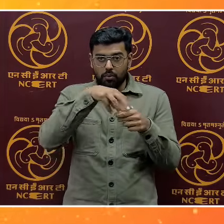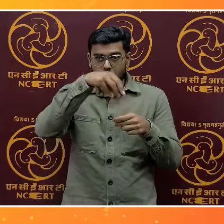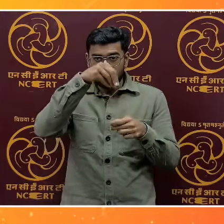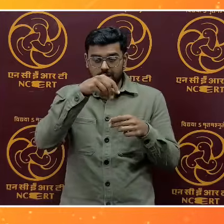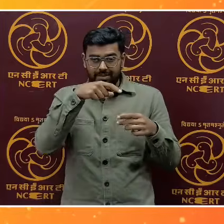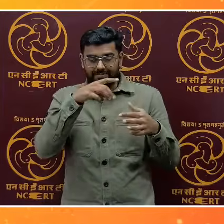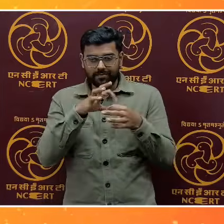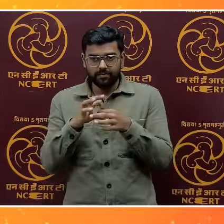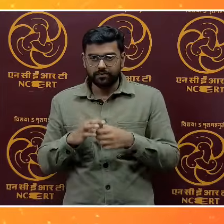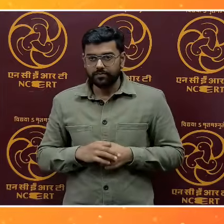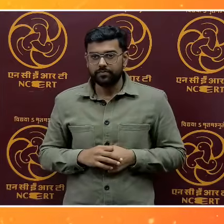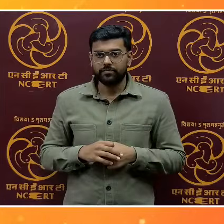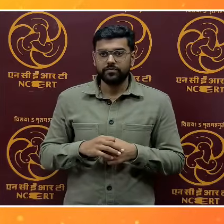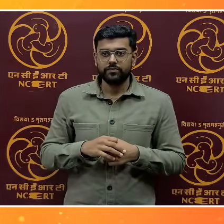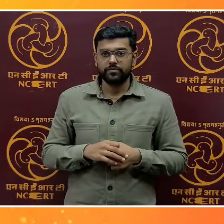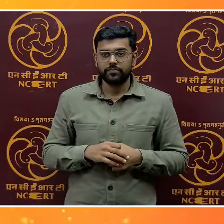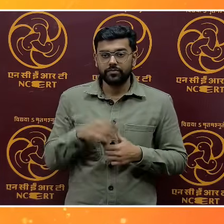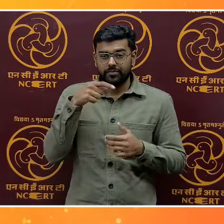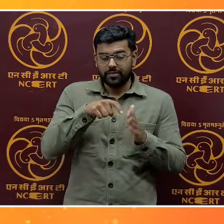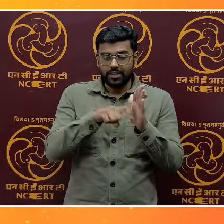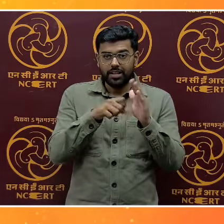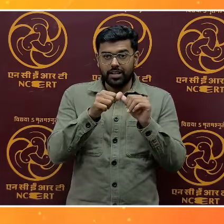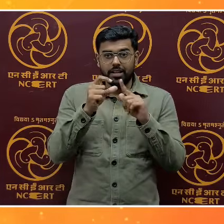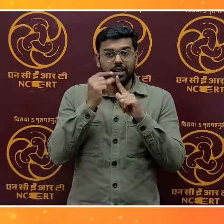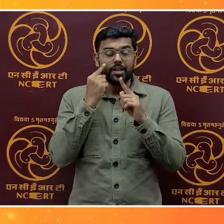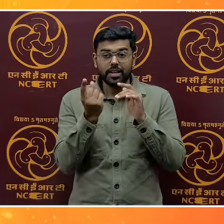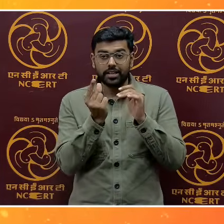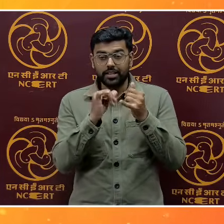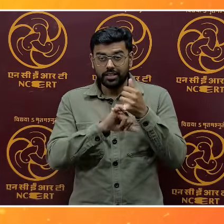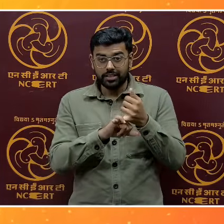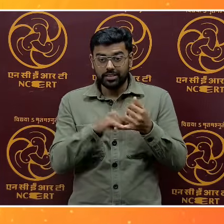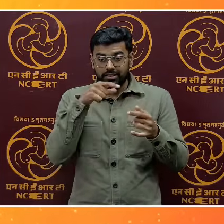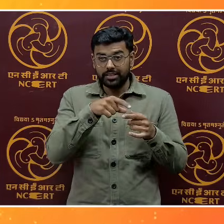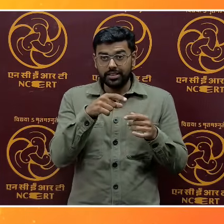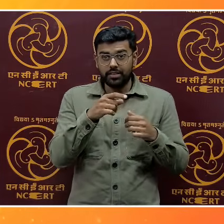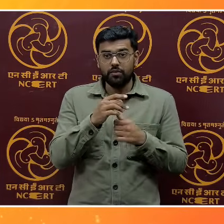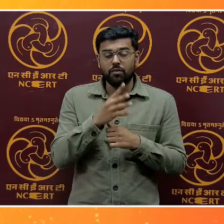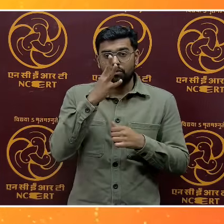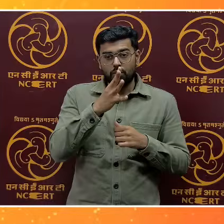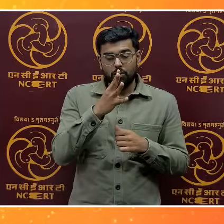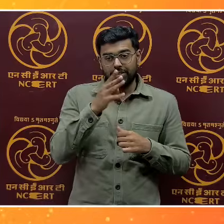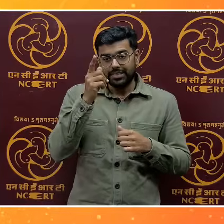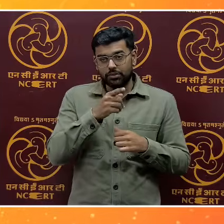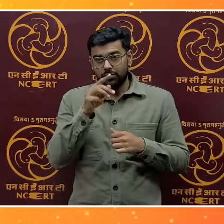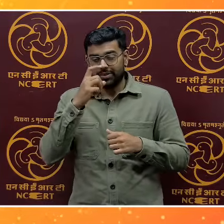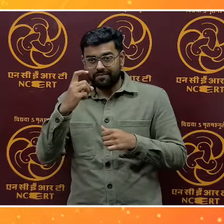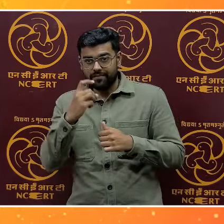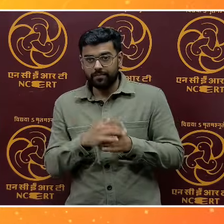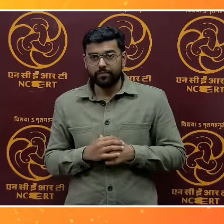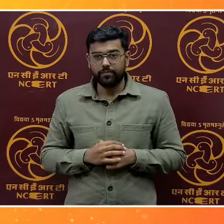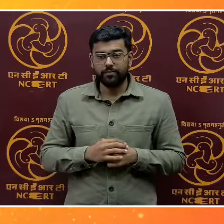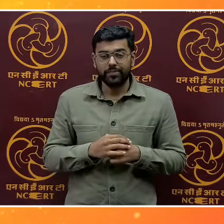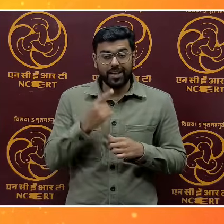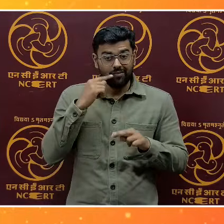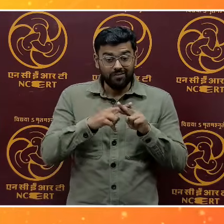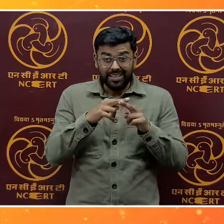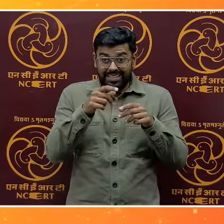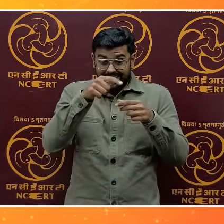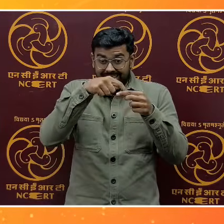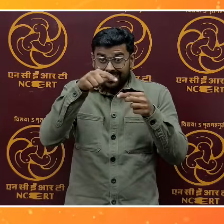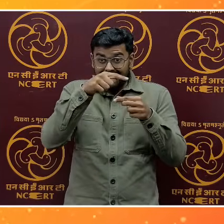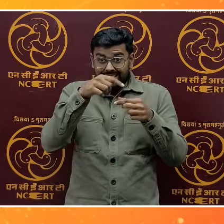question says the radius and slant height of a cone are in the ratio 4:7. If its curved surface area